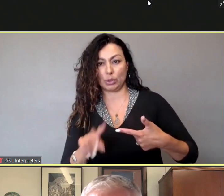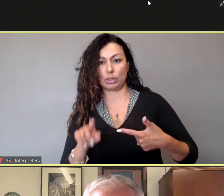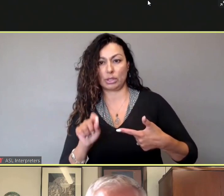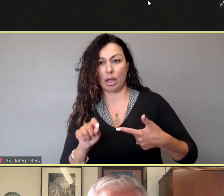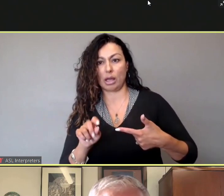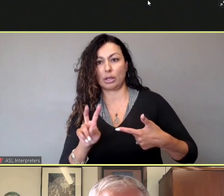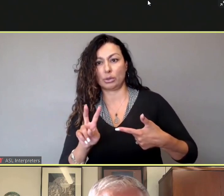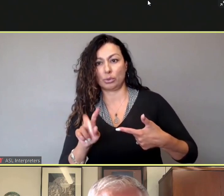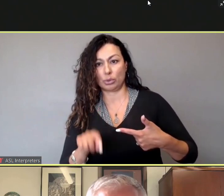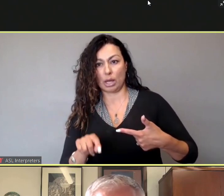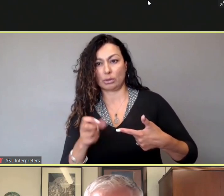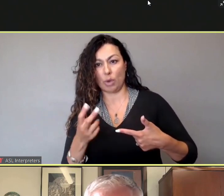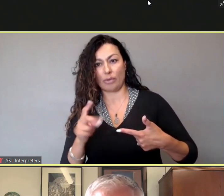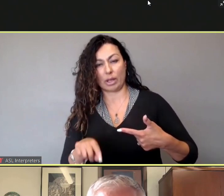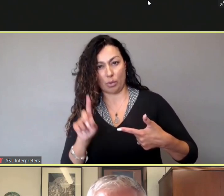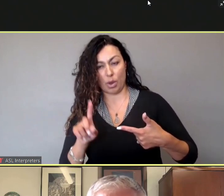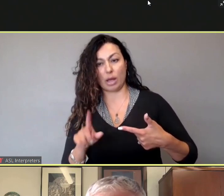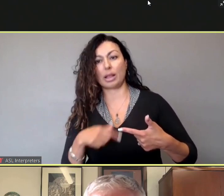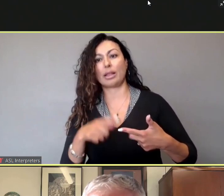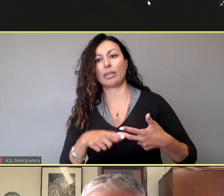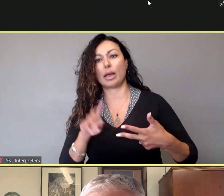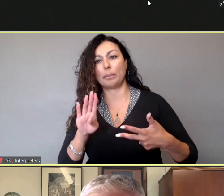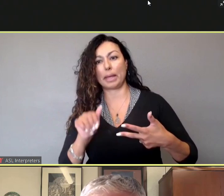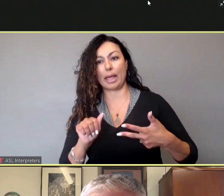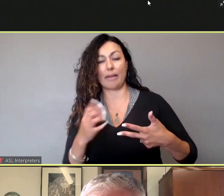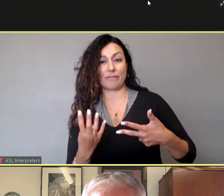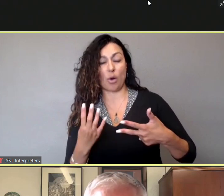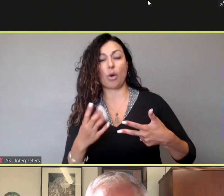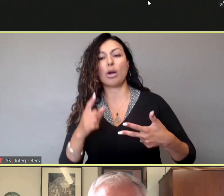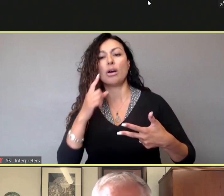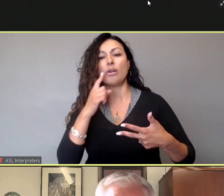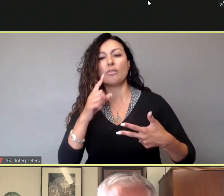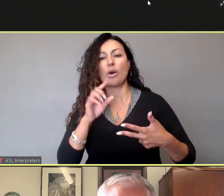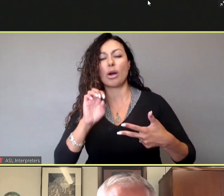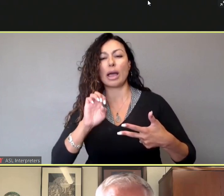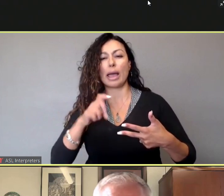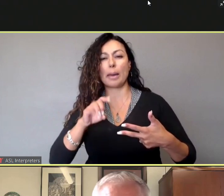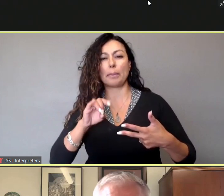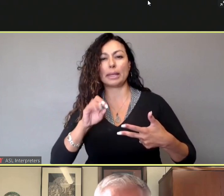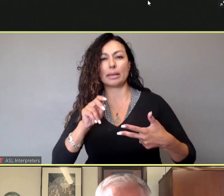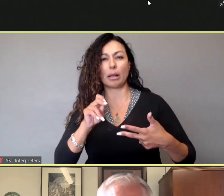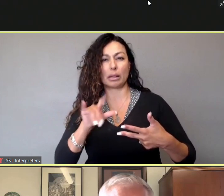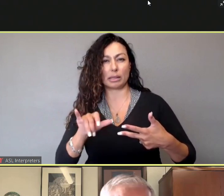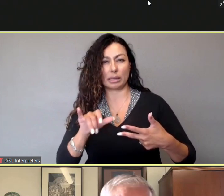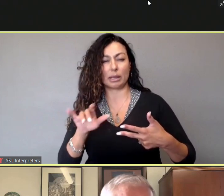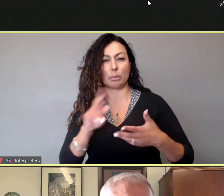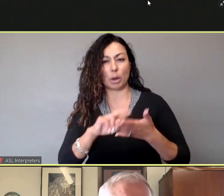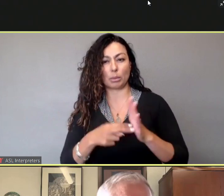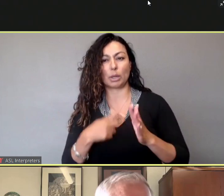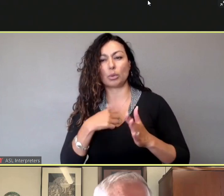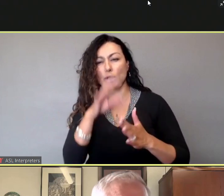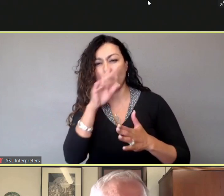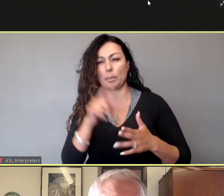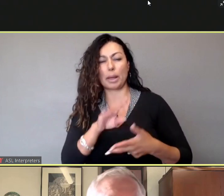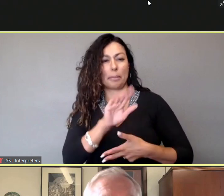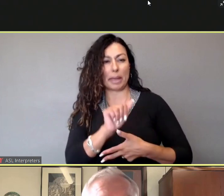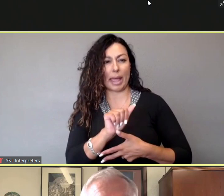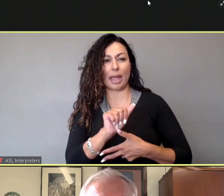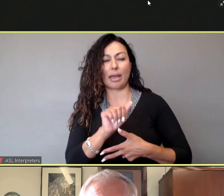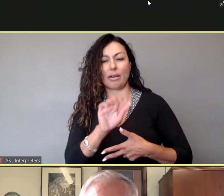BA2.12.1 and then BA4. For epidemiologic purposes, we kind of talk about BA4 and BA5 because they're pretty